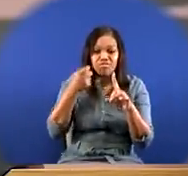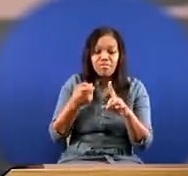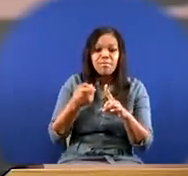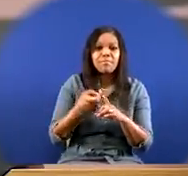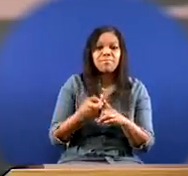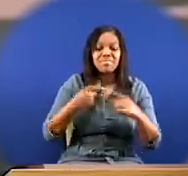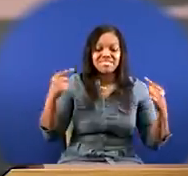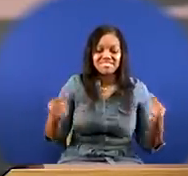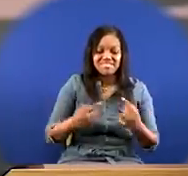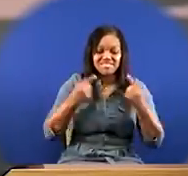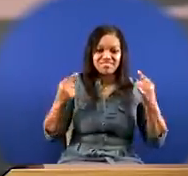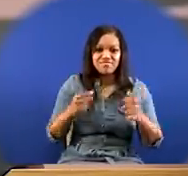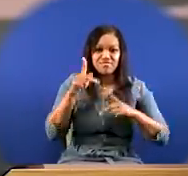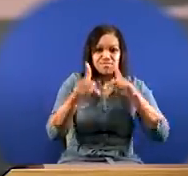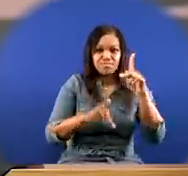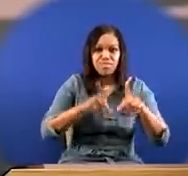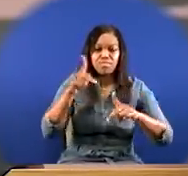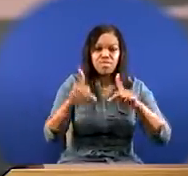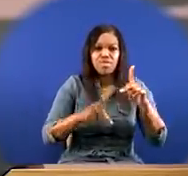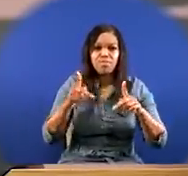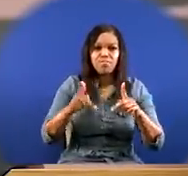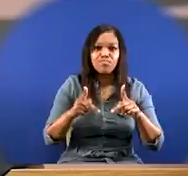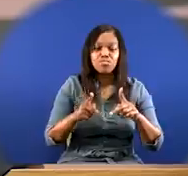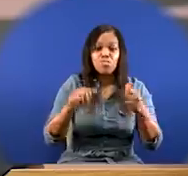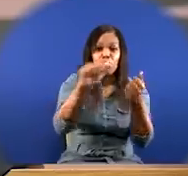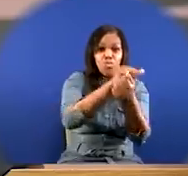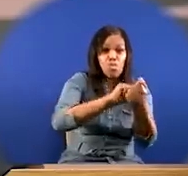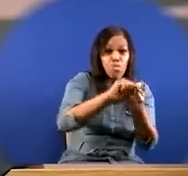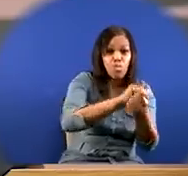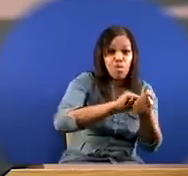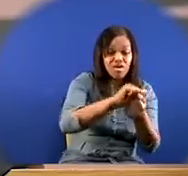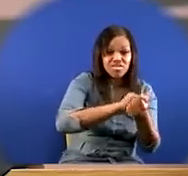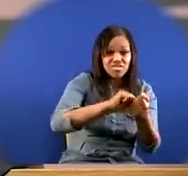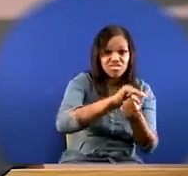humanity. What can wash